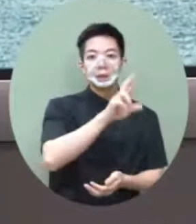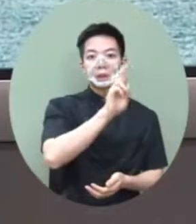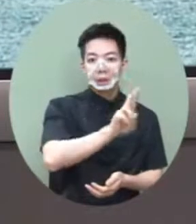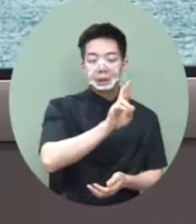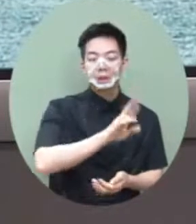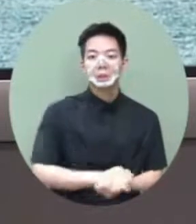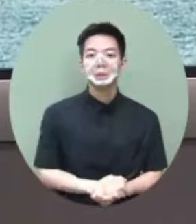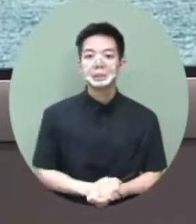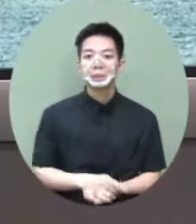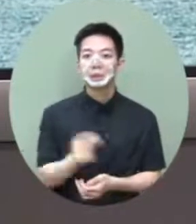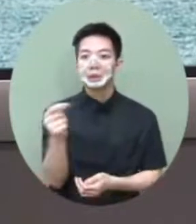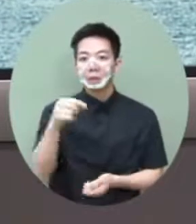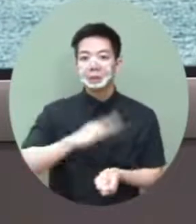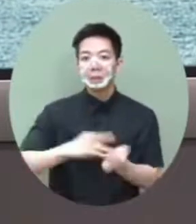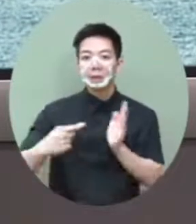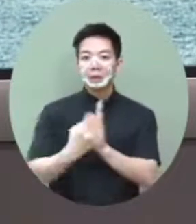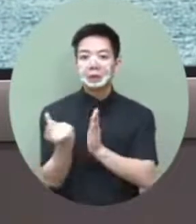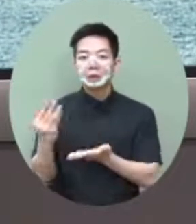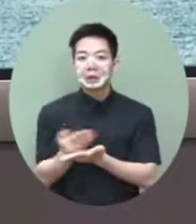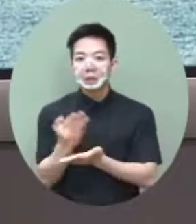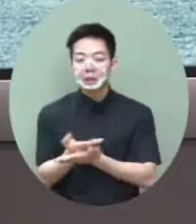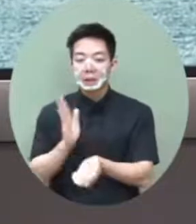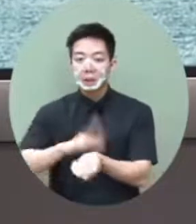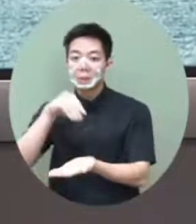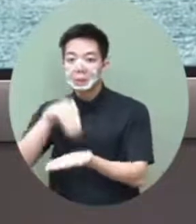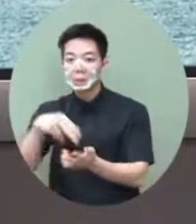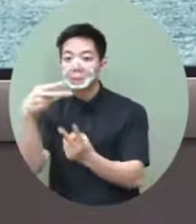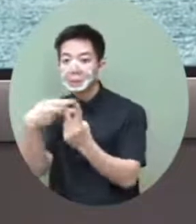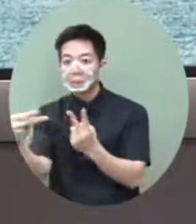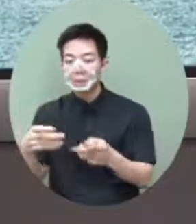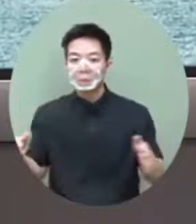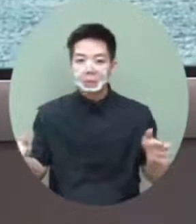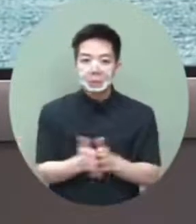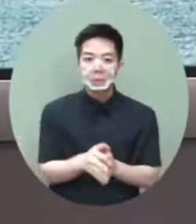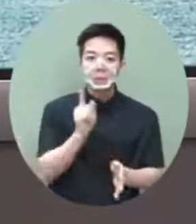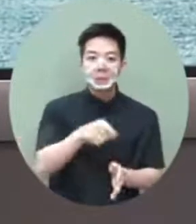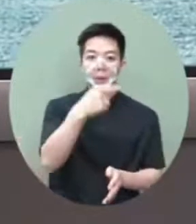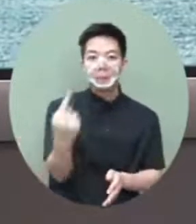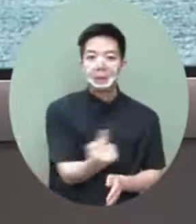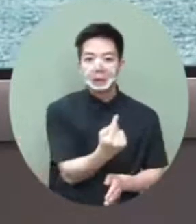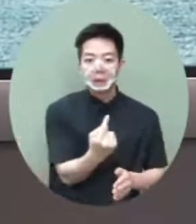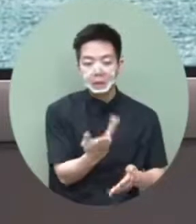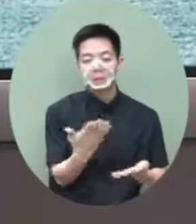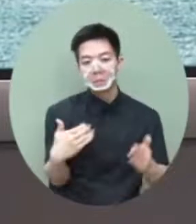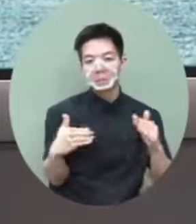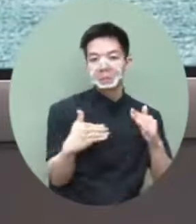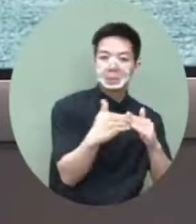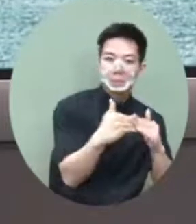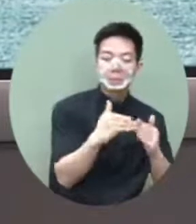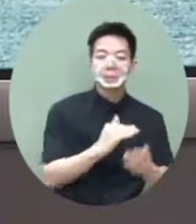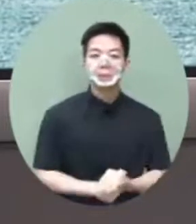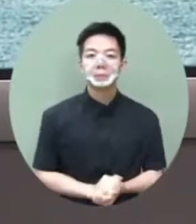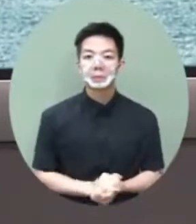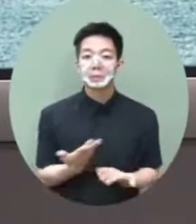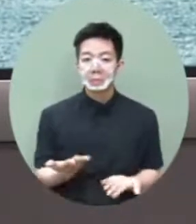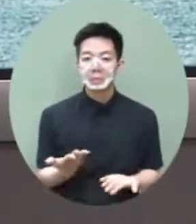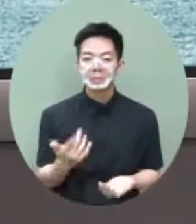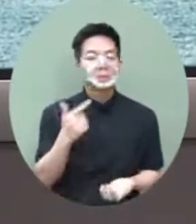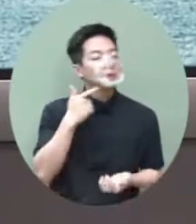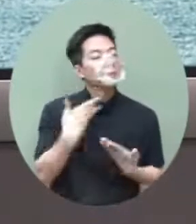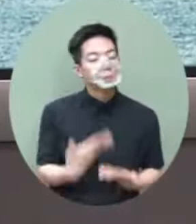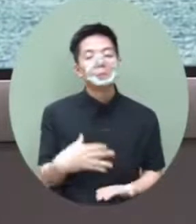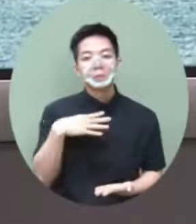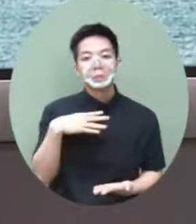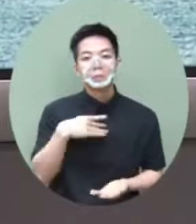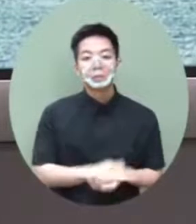activities. Our main point is still to reduce deaths, serious cases, as well as infection. As at yesterday, we have